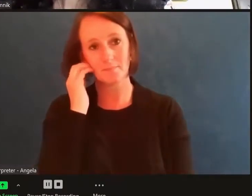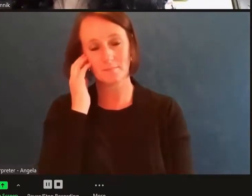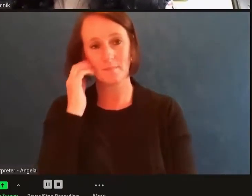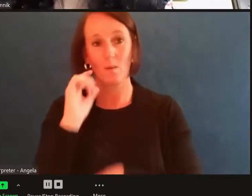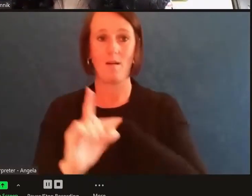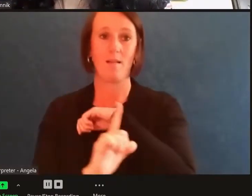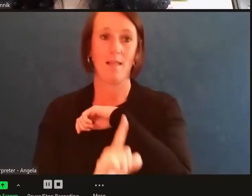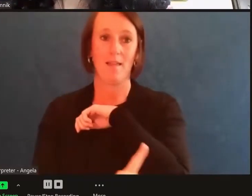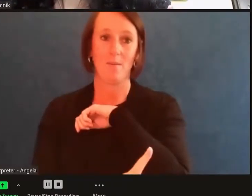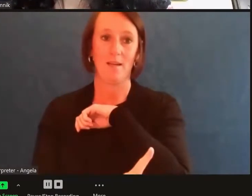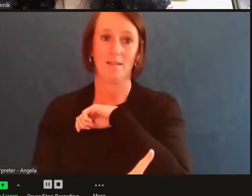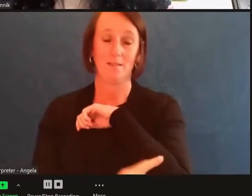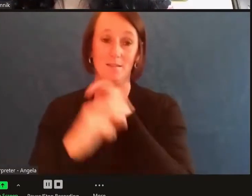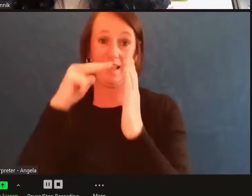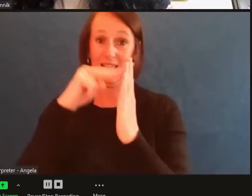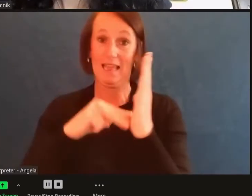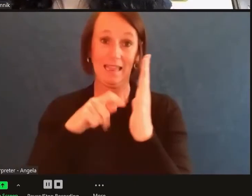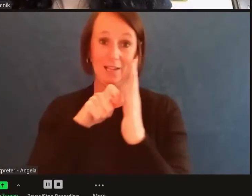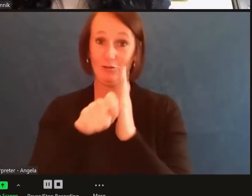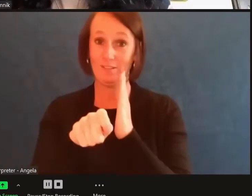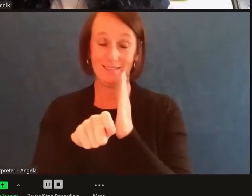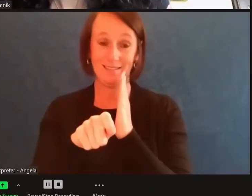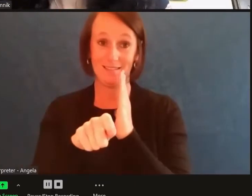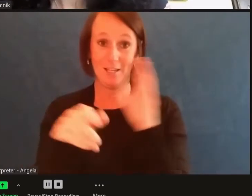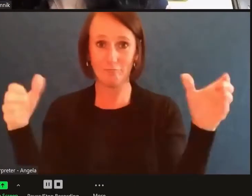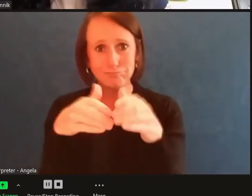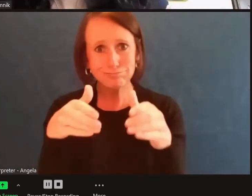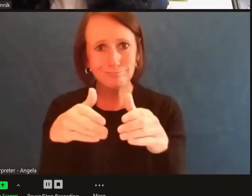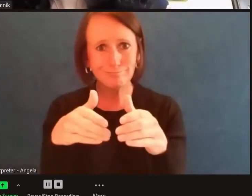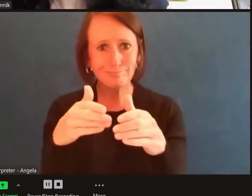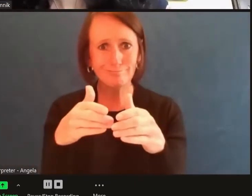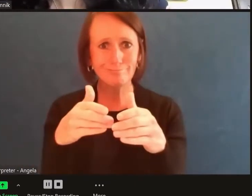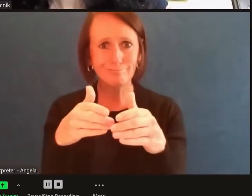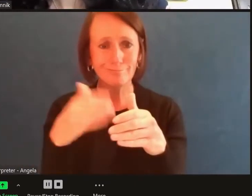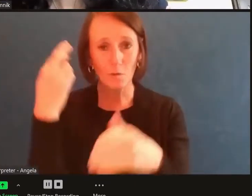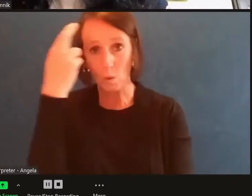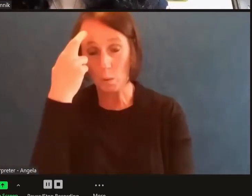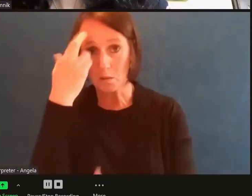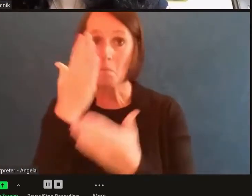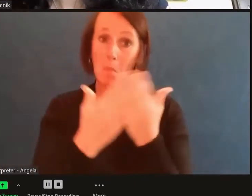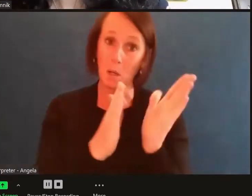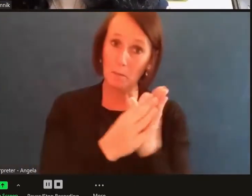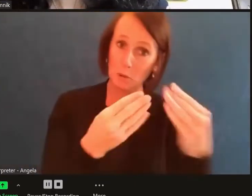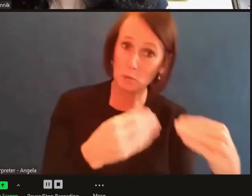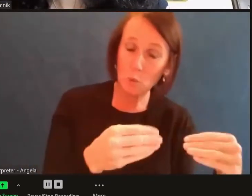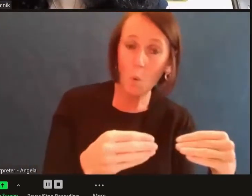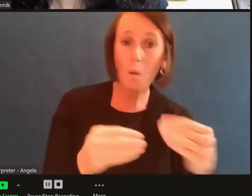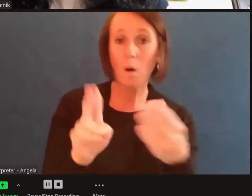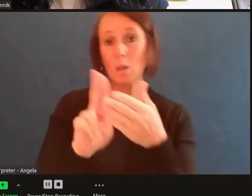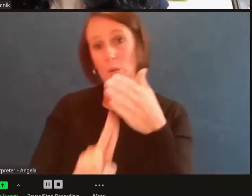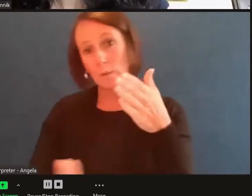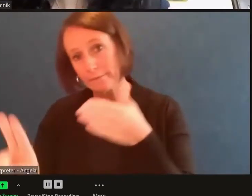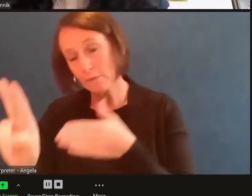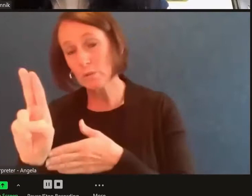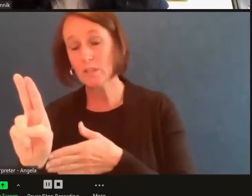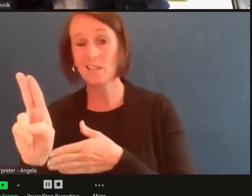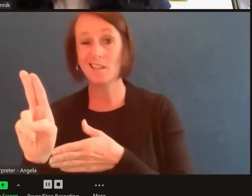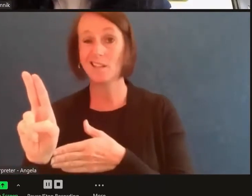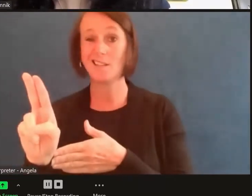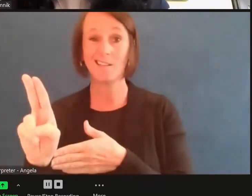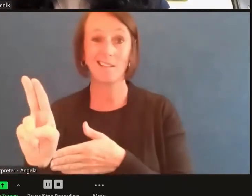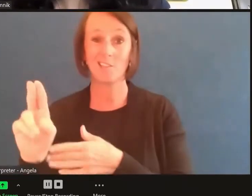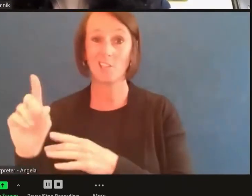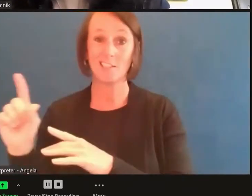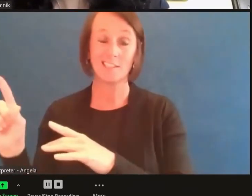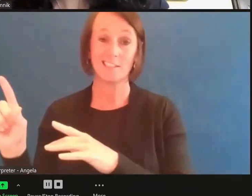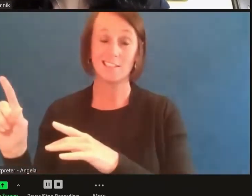a literacy hub for whatever reason. I think it's partly the bookstore, partly the university, partly word on the street. And there's a synthesis that